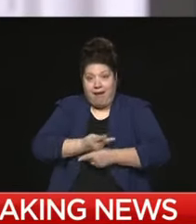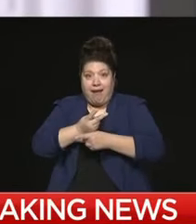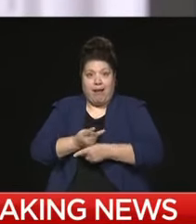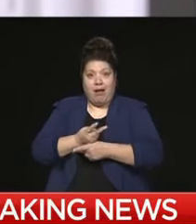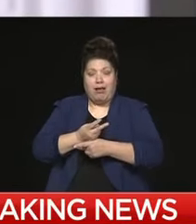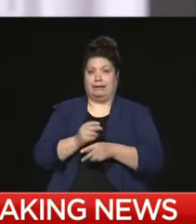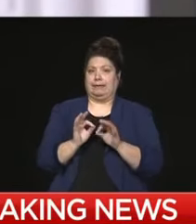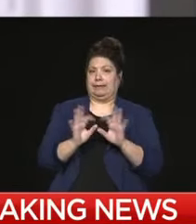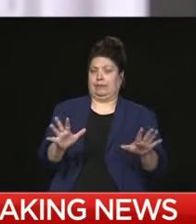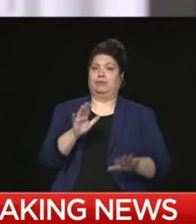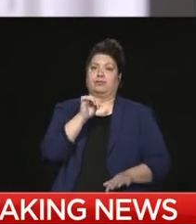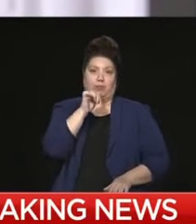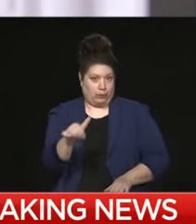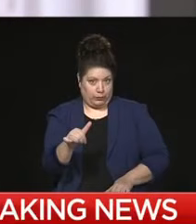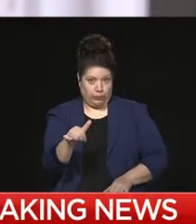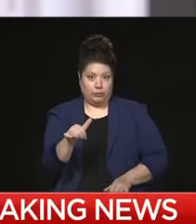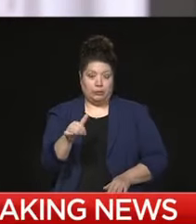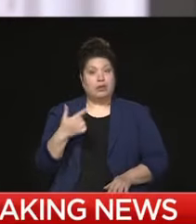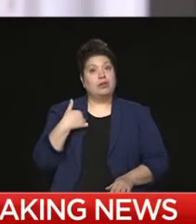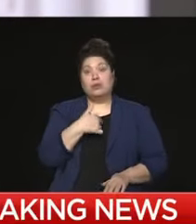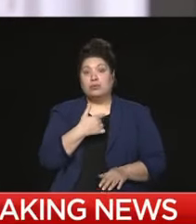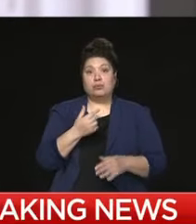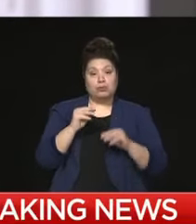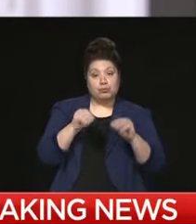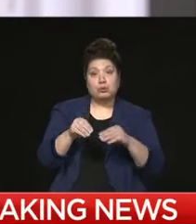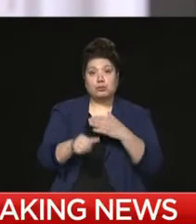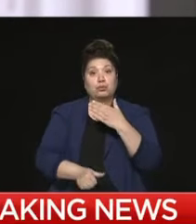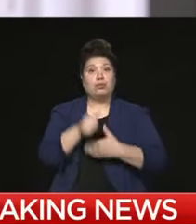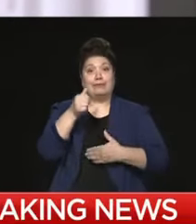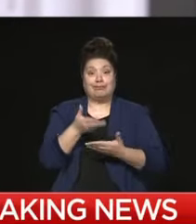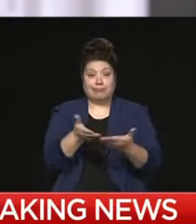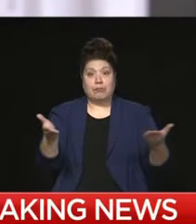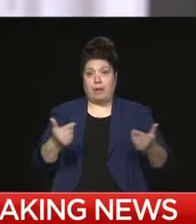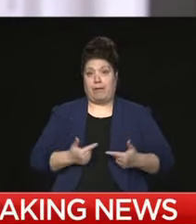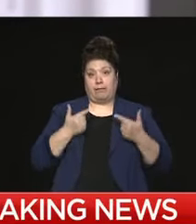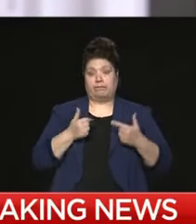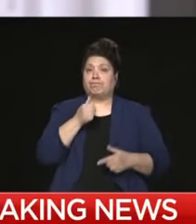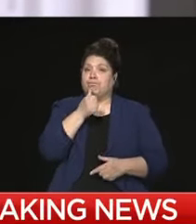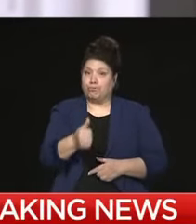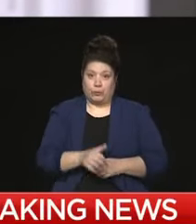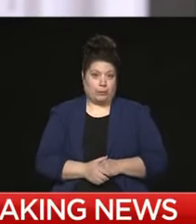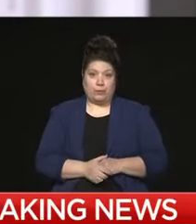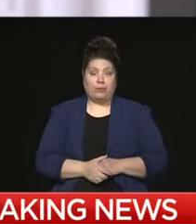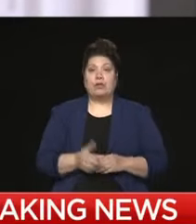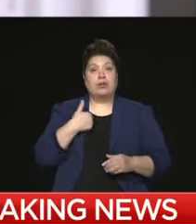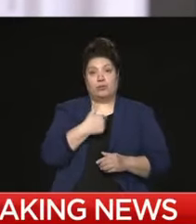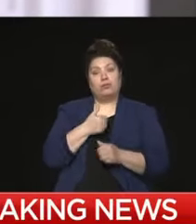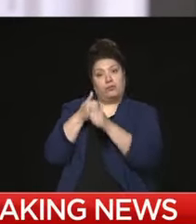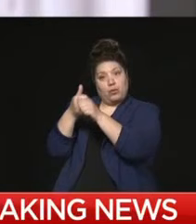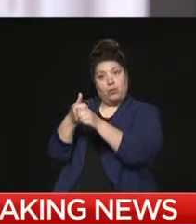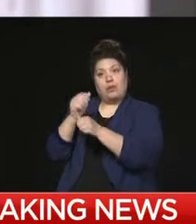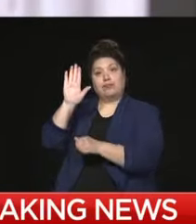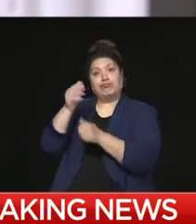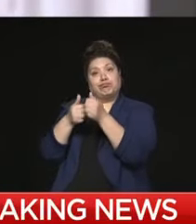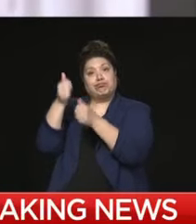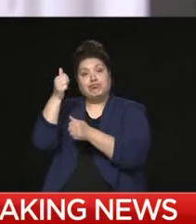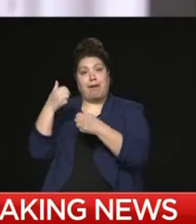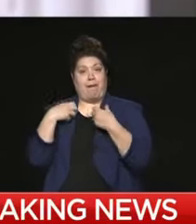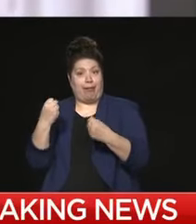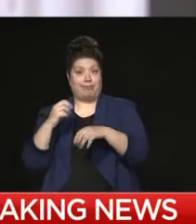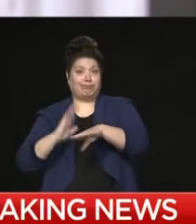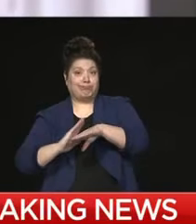And above all, we cannot put lives at risk. So let's keep following public health recommendations.